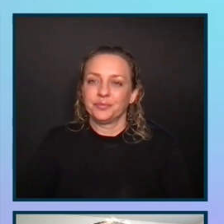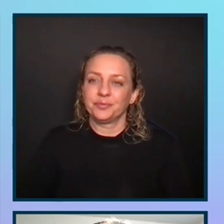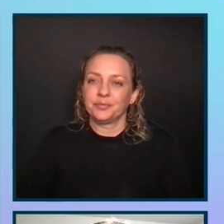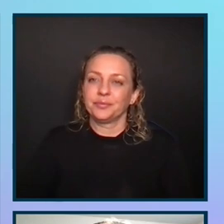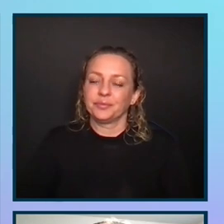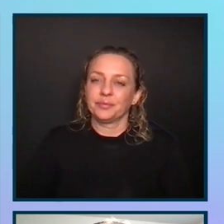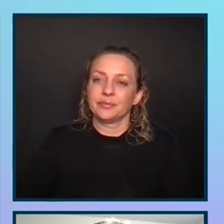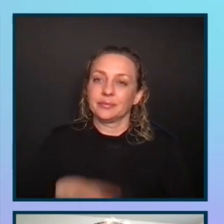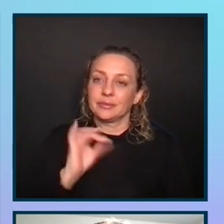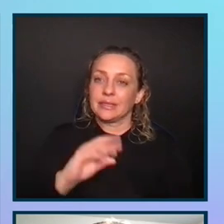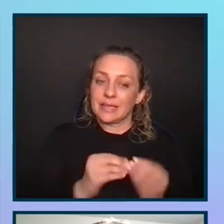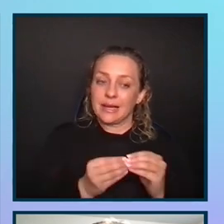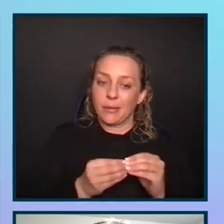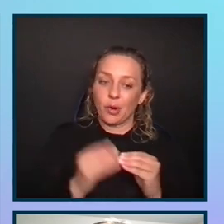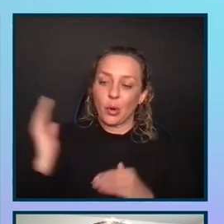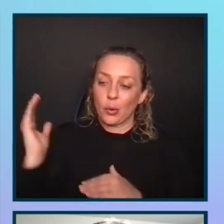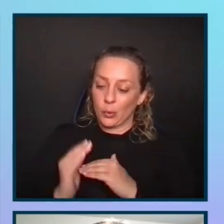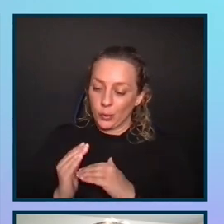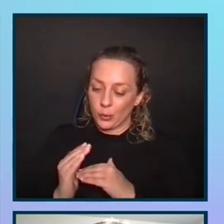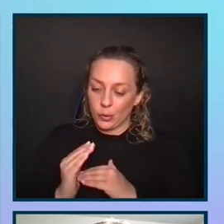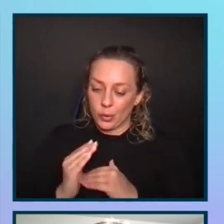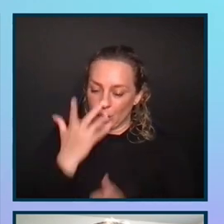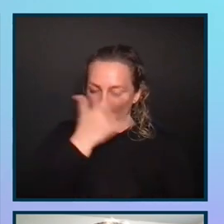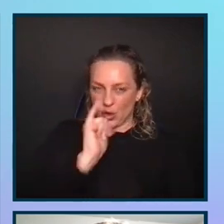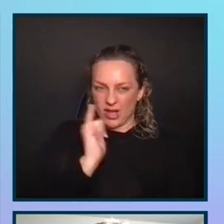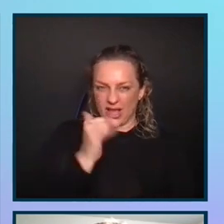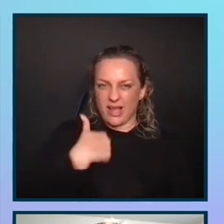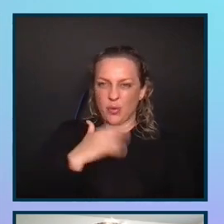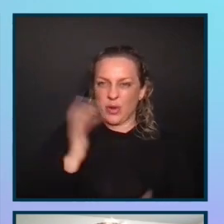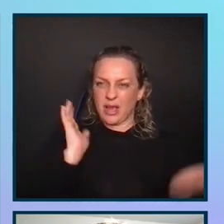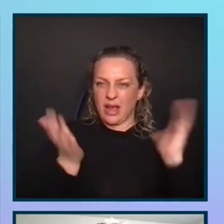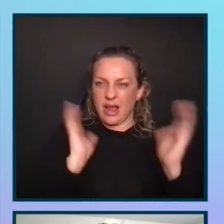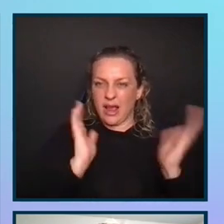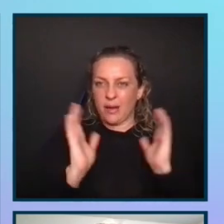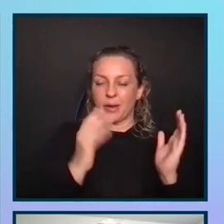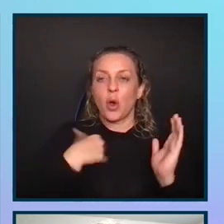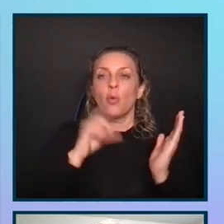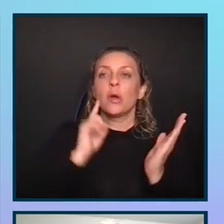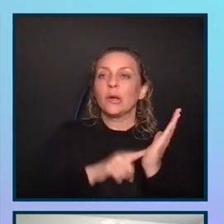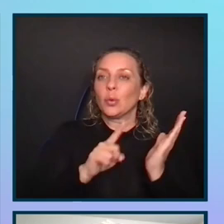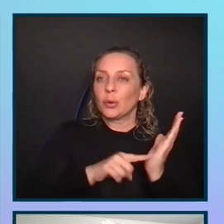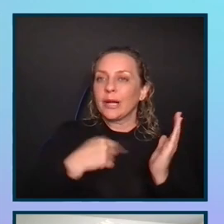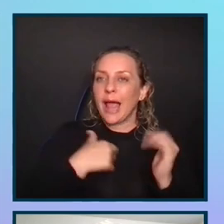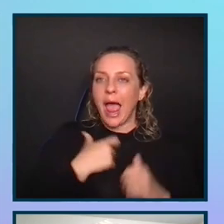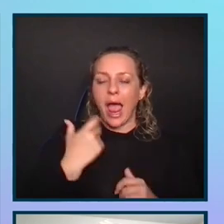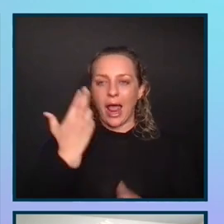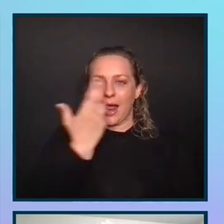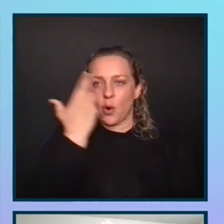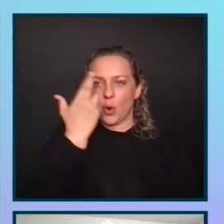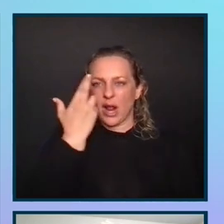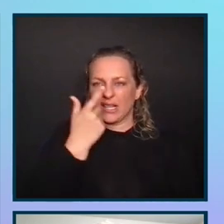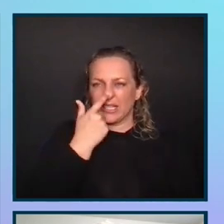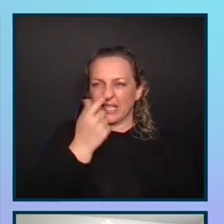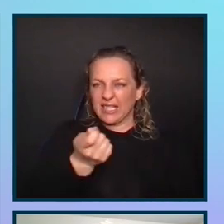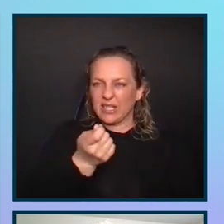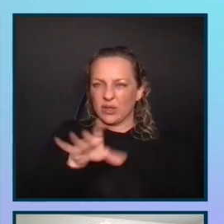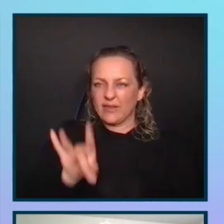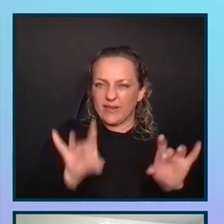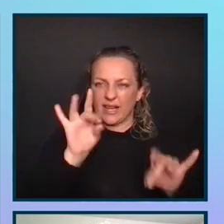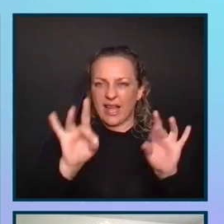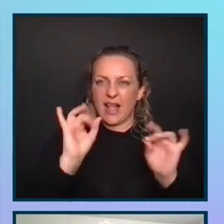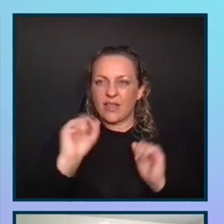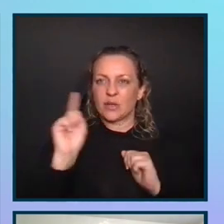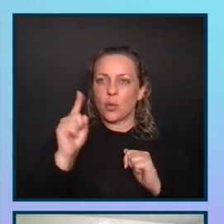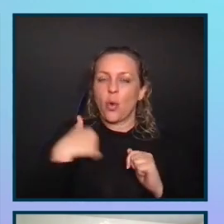number decrease? What does that really look like? In researching that though, I came up with some interesting findings, and this is where I'm going